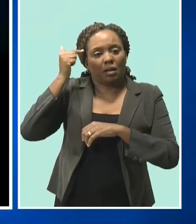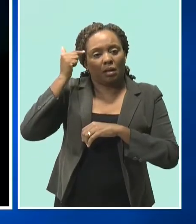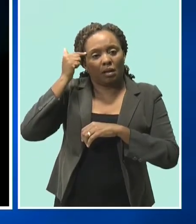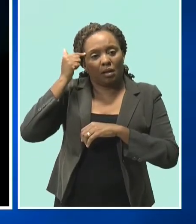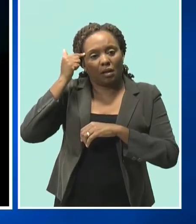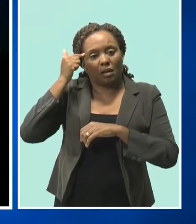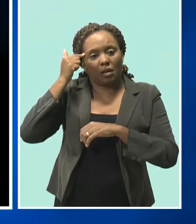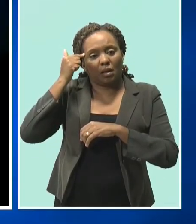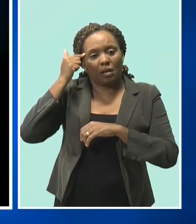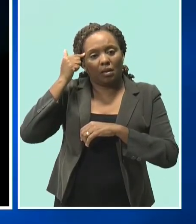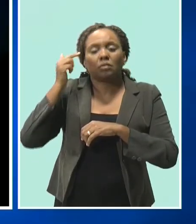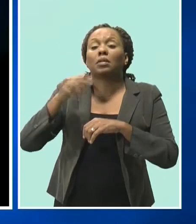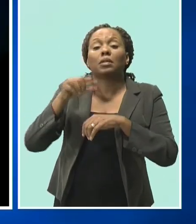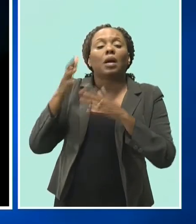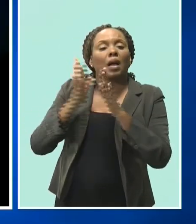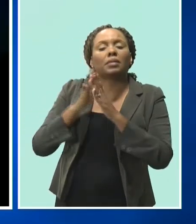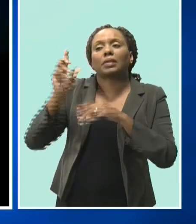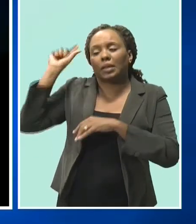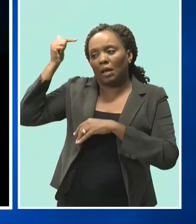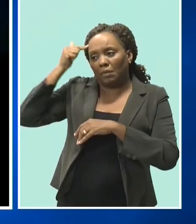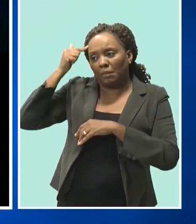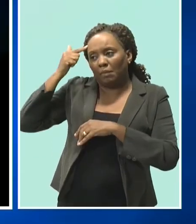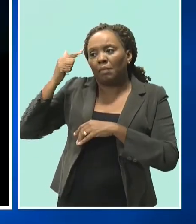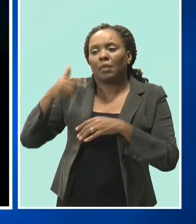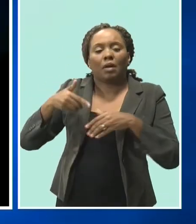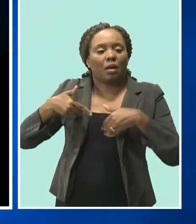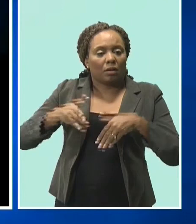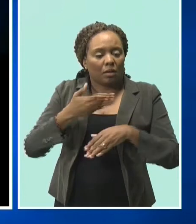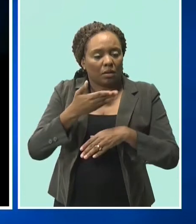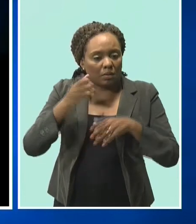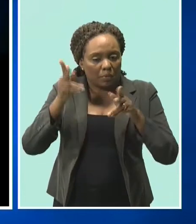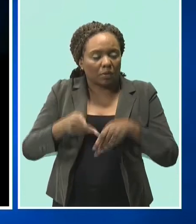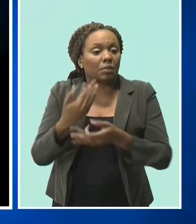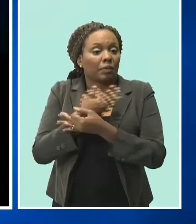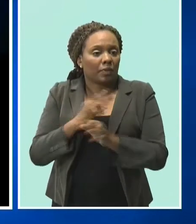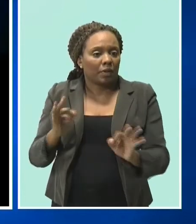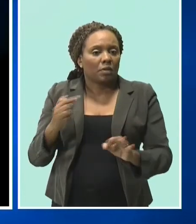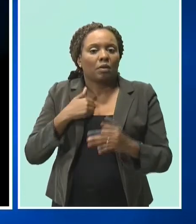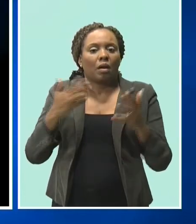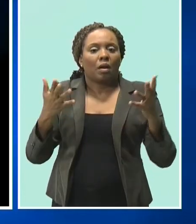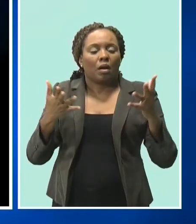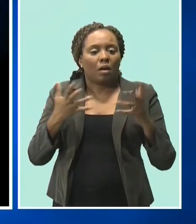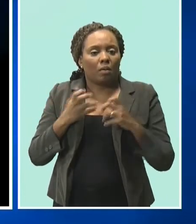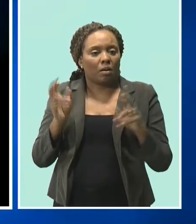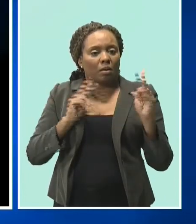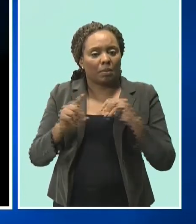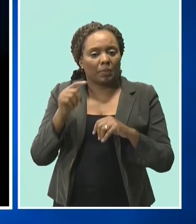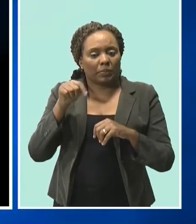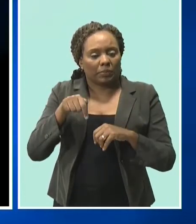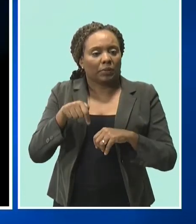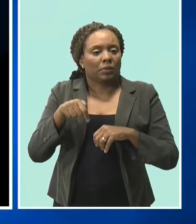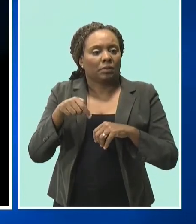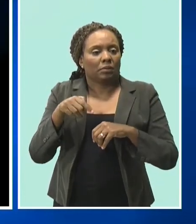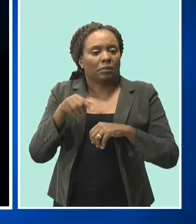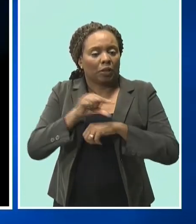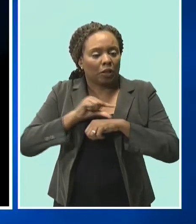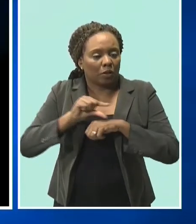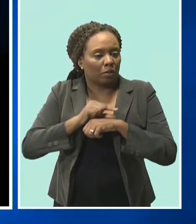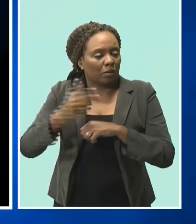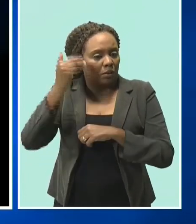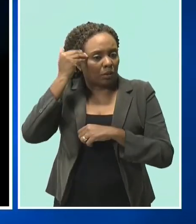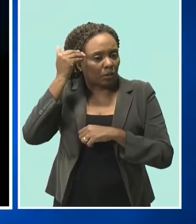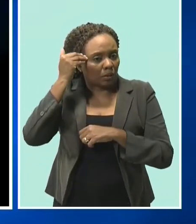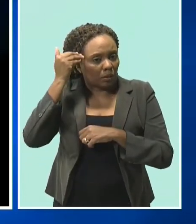asylum seeker. So I would like to make it known to my fellow citizens of